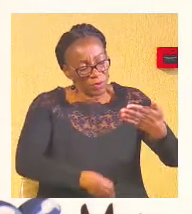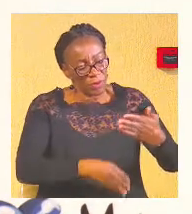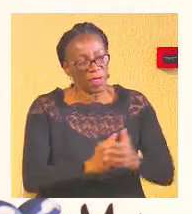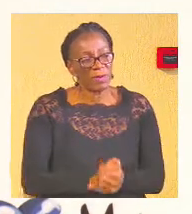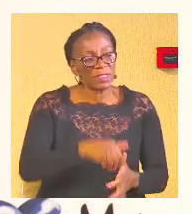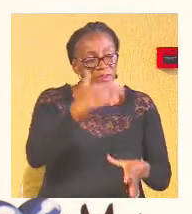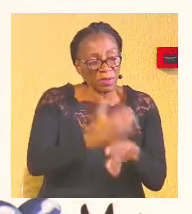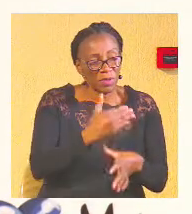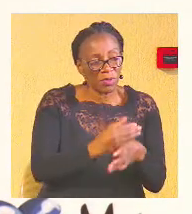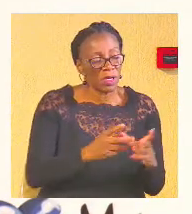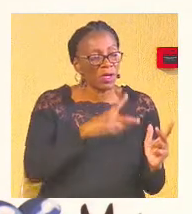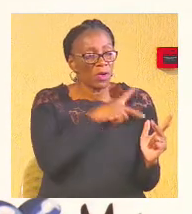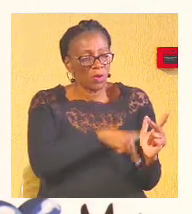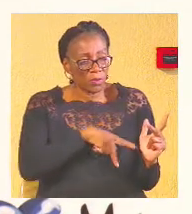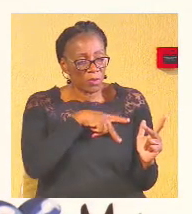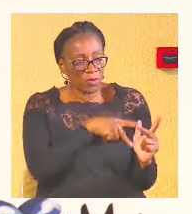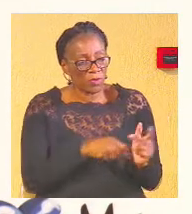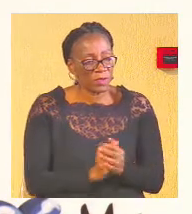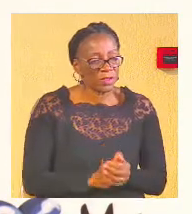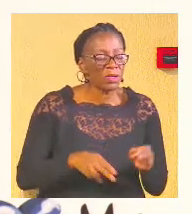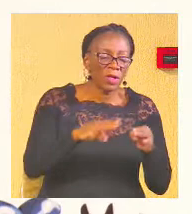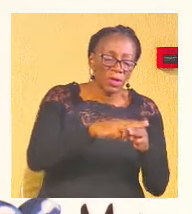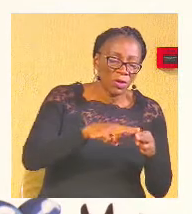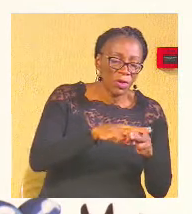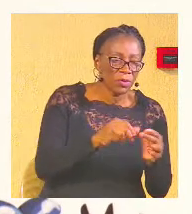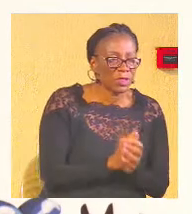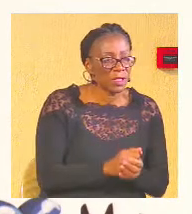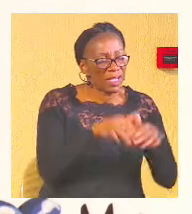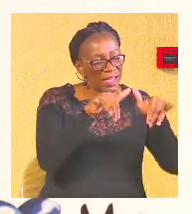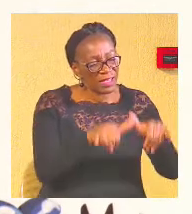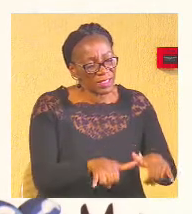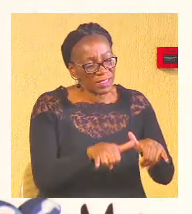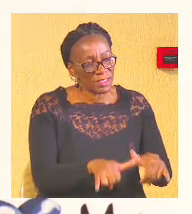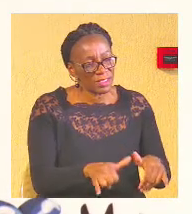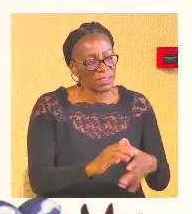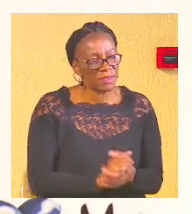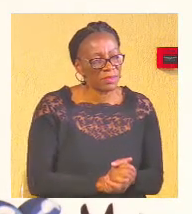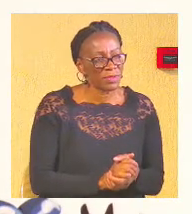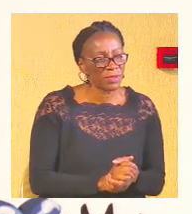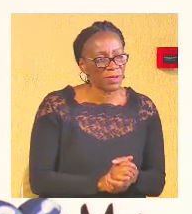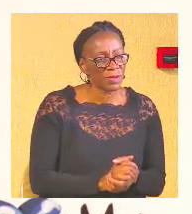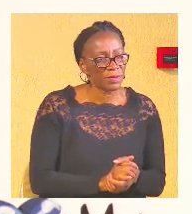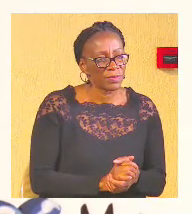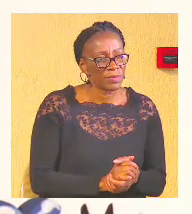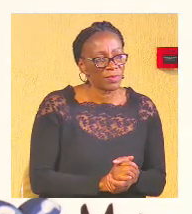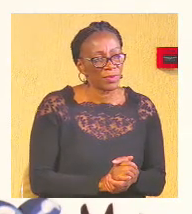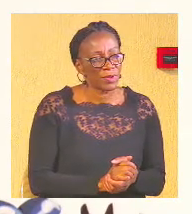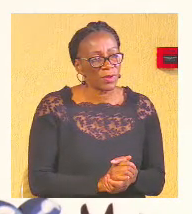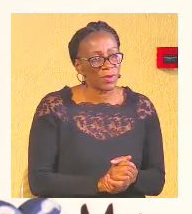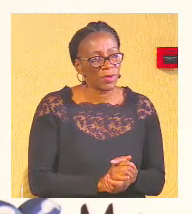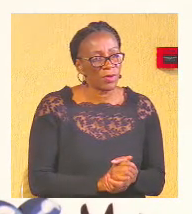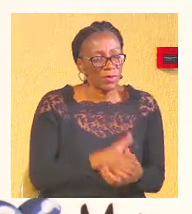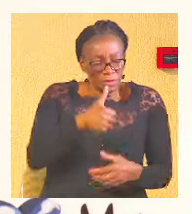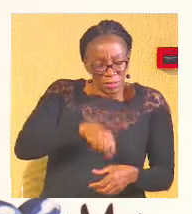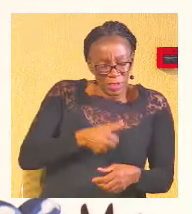professionals using the models based on the disease projection model, using information